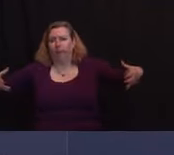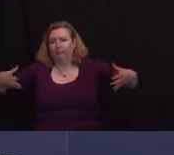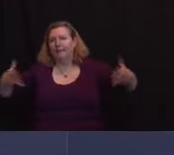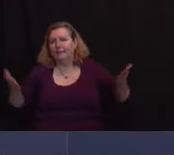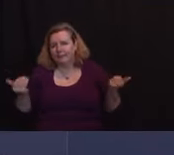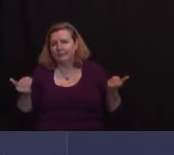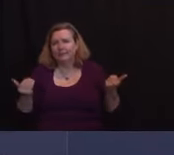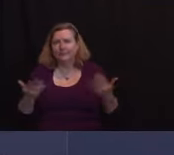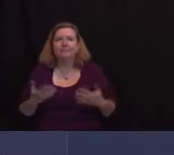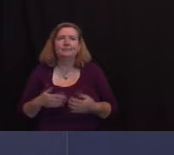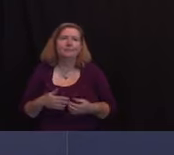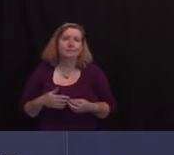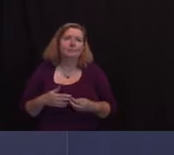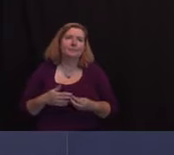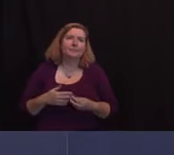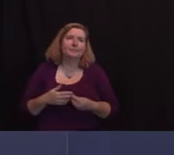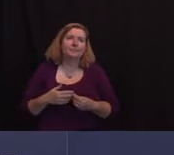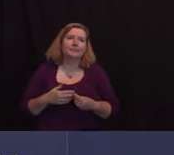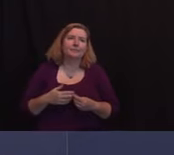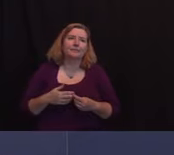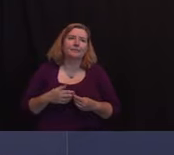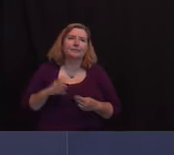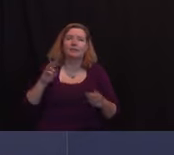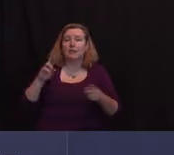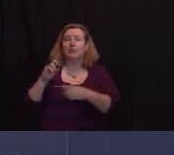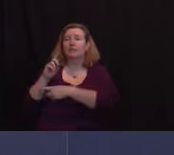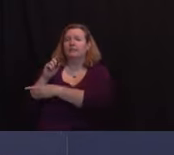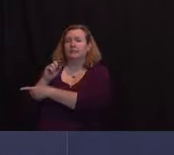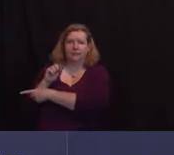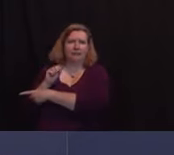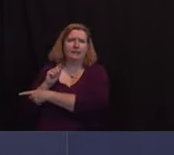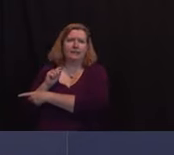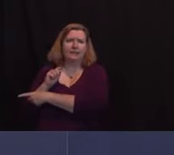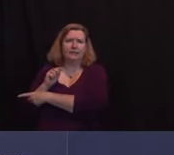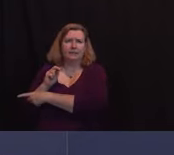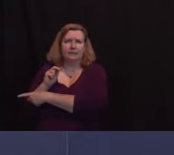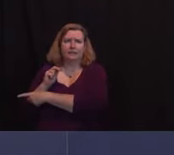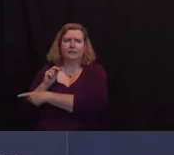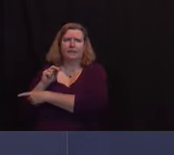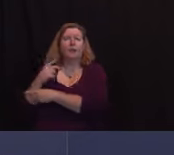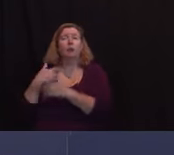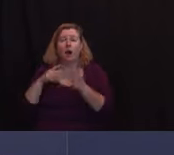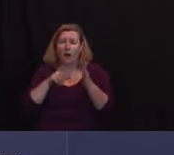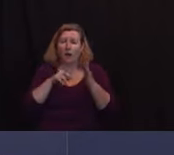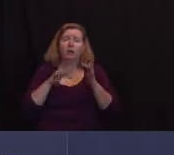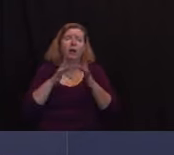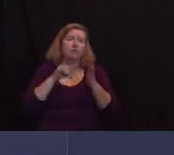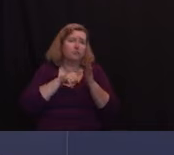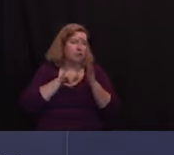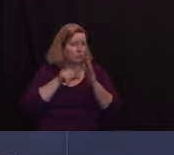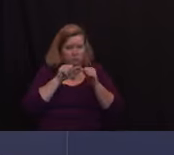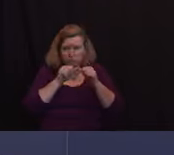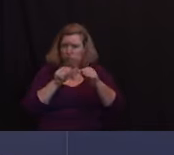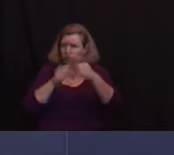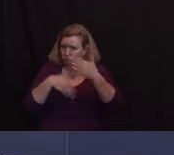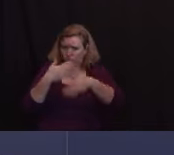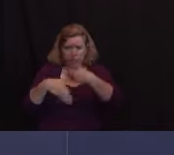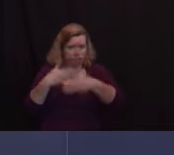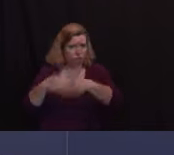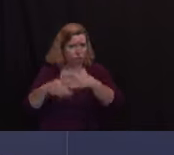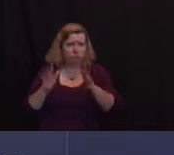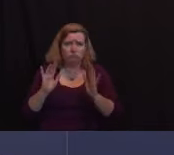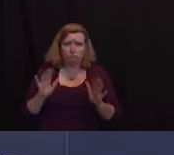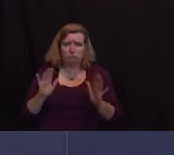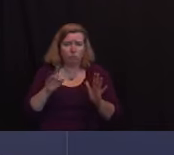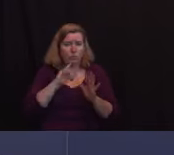contact tracing still happening. As long as there are cases of COVID-19, there's still going to be contact tracing activities. So that's why it's really important